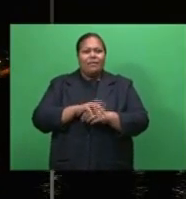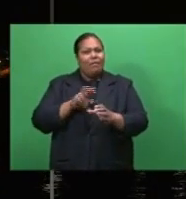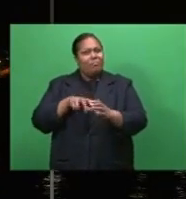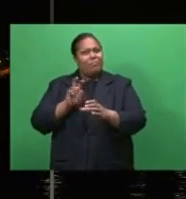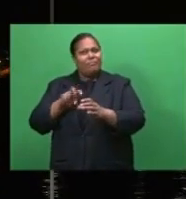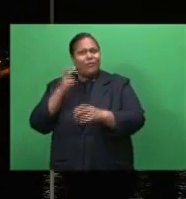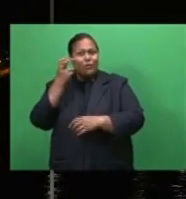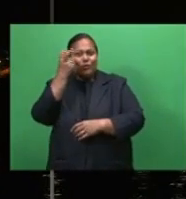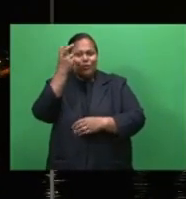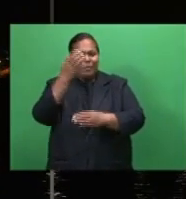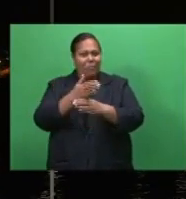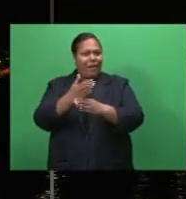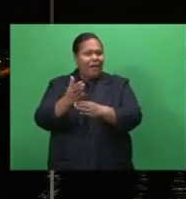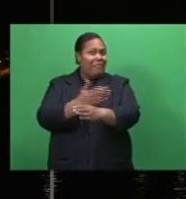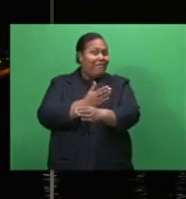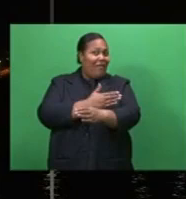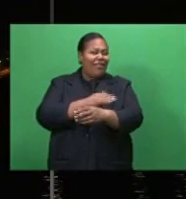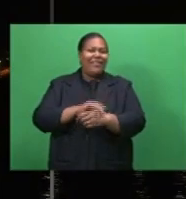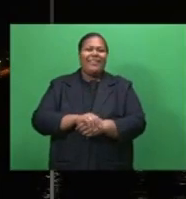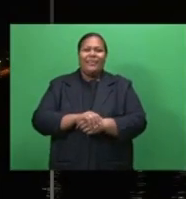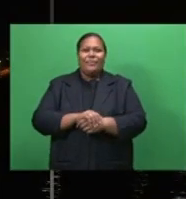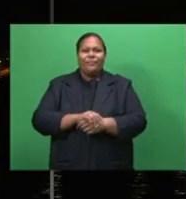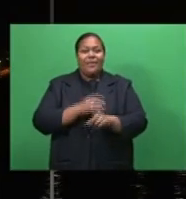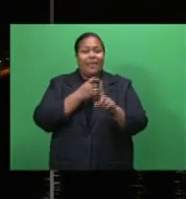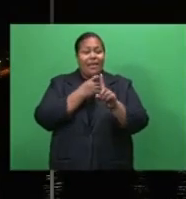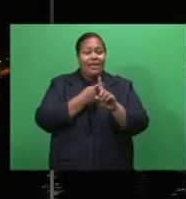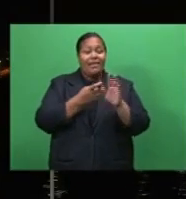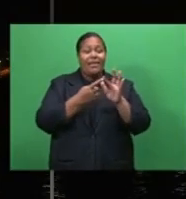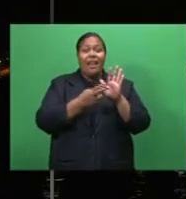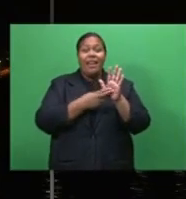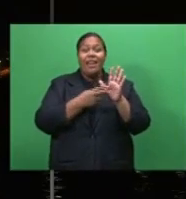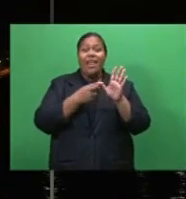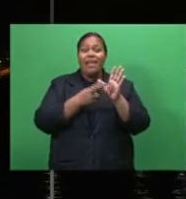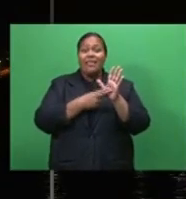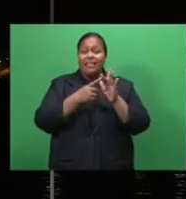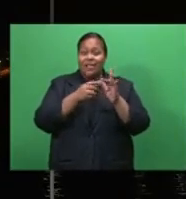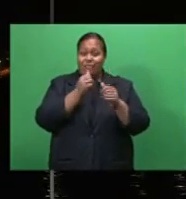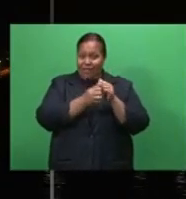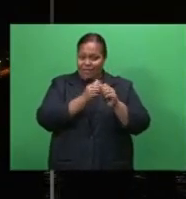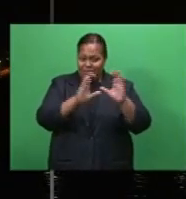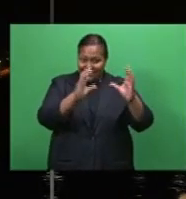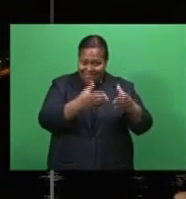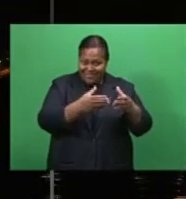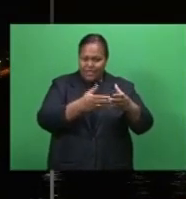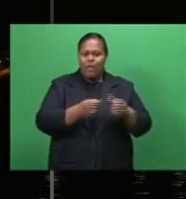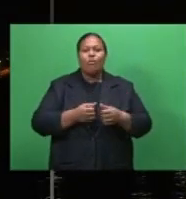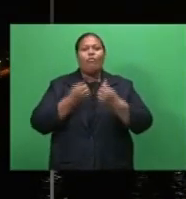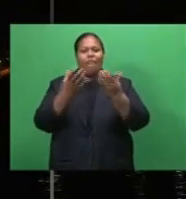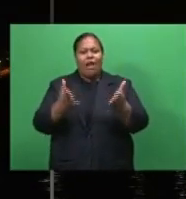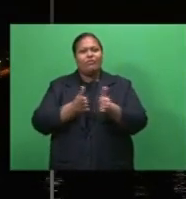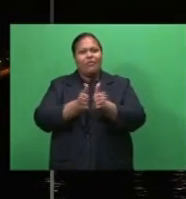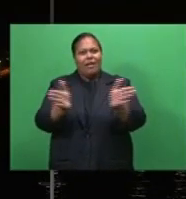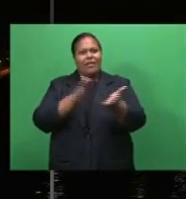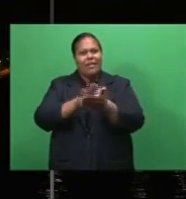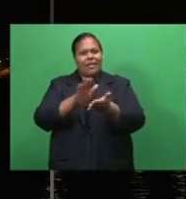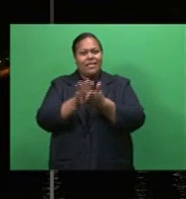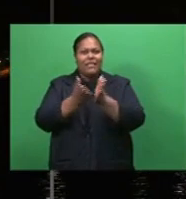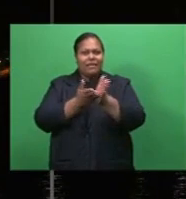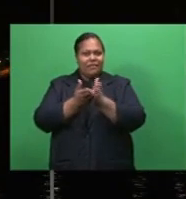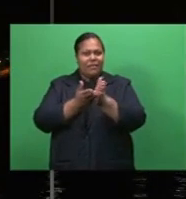tourism jobs. The K9E brothers are making ends meet by providing general cleaning services in return for